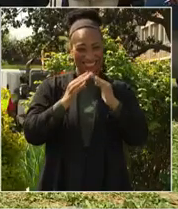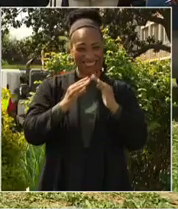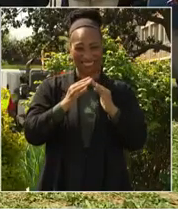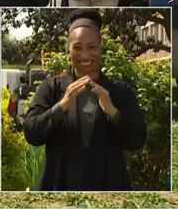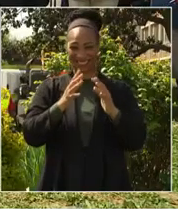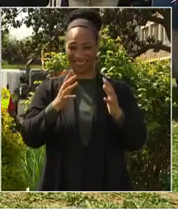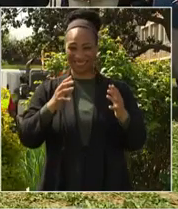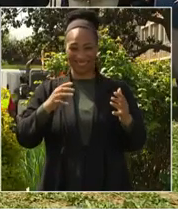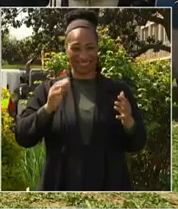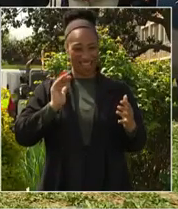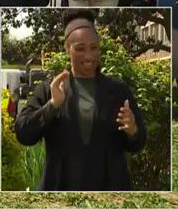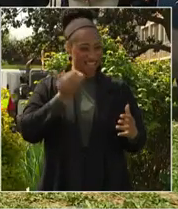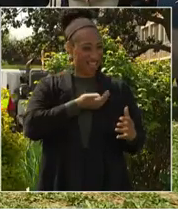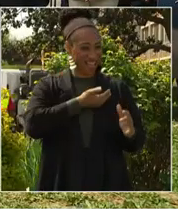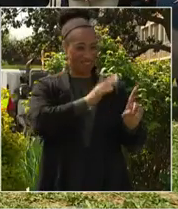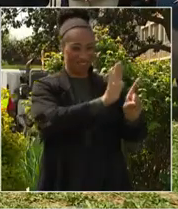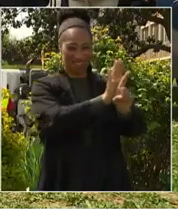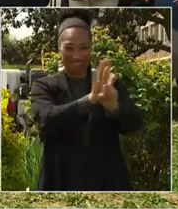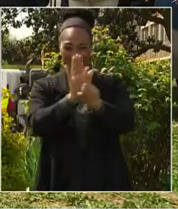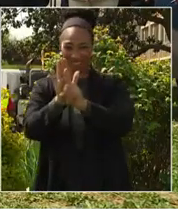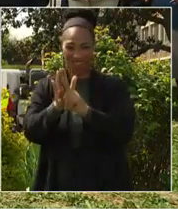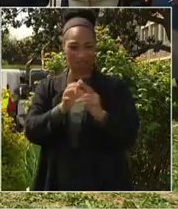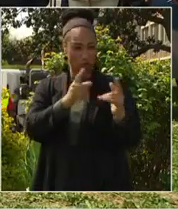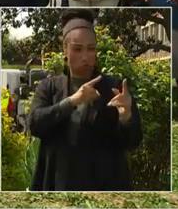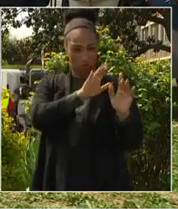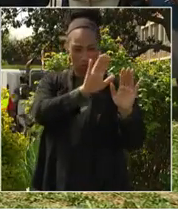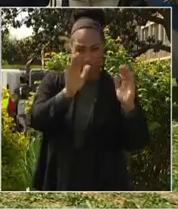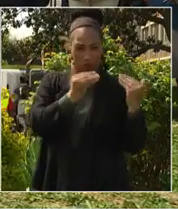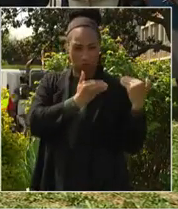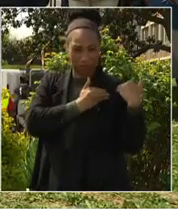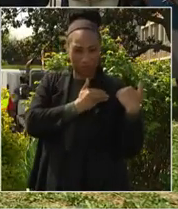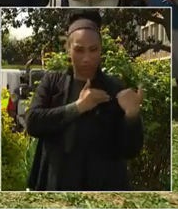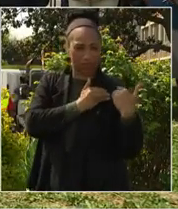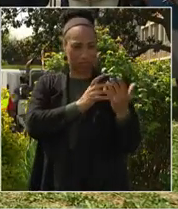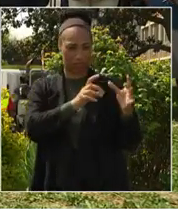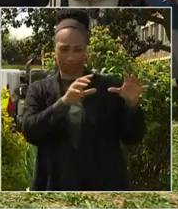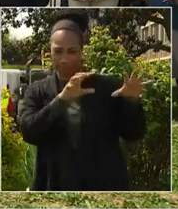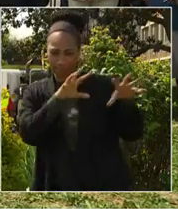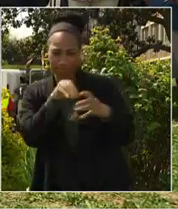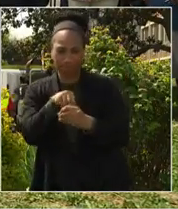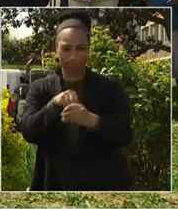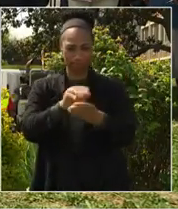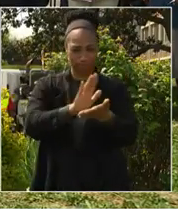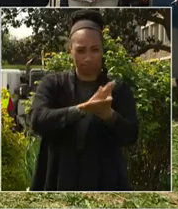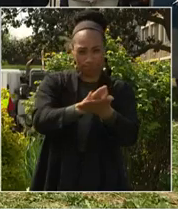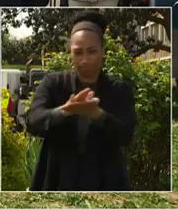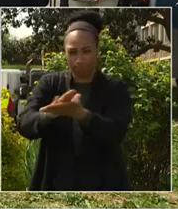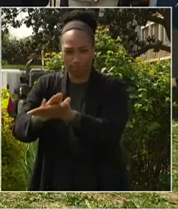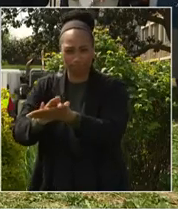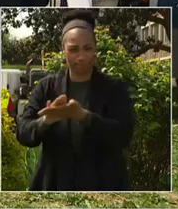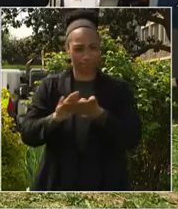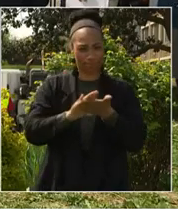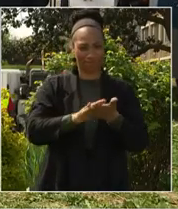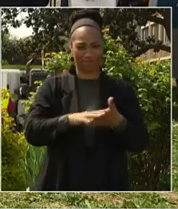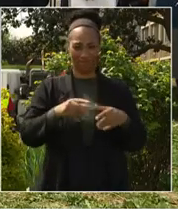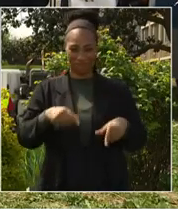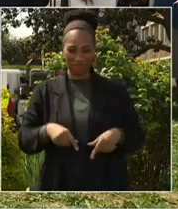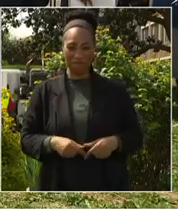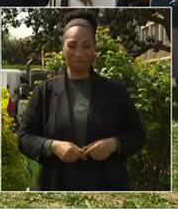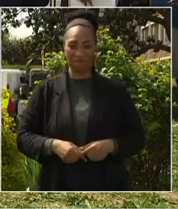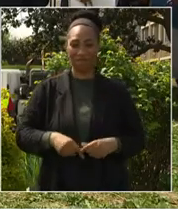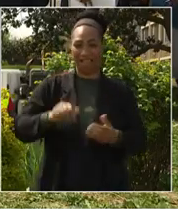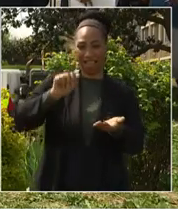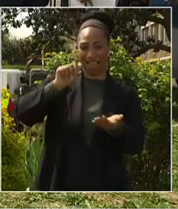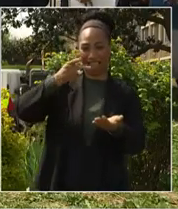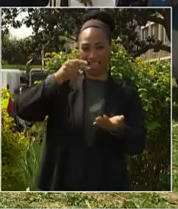invite everybody to participate in the 8th annual Spring Cleanup Day on April 19th, just ahead of Earth Day. All